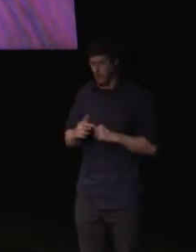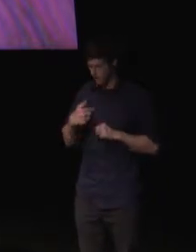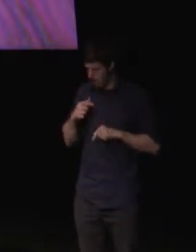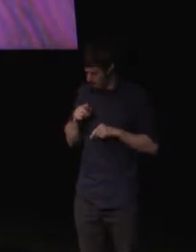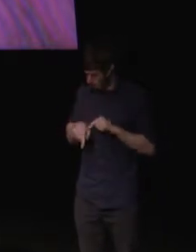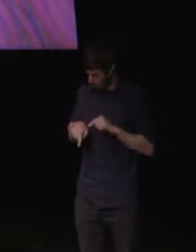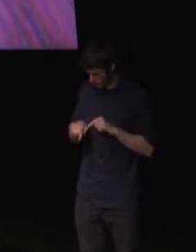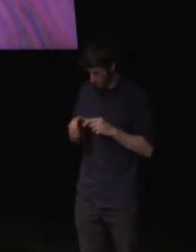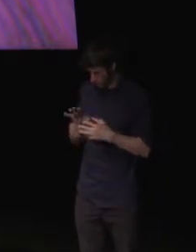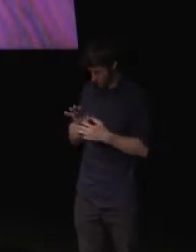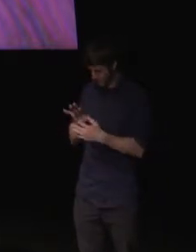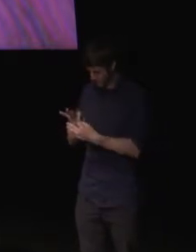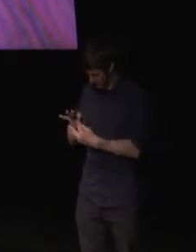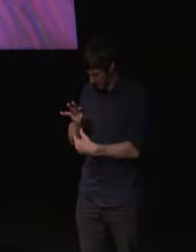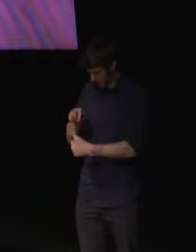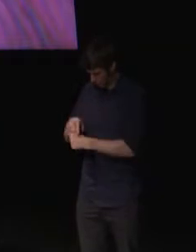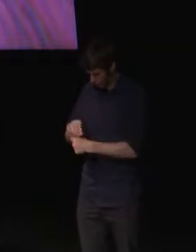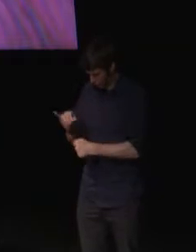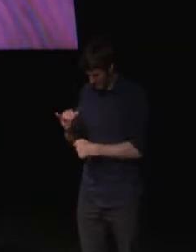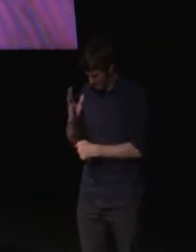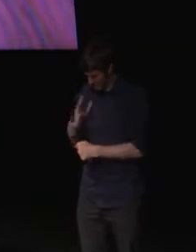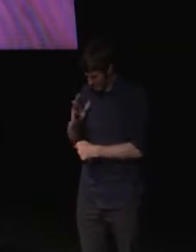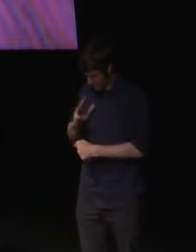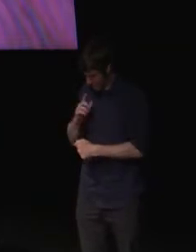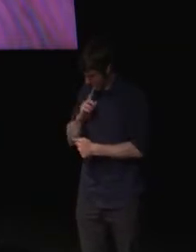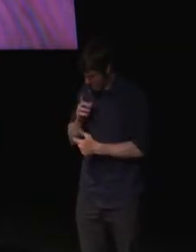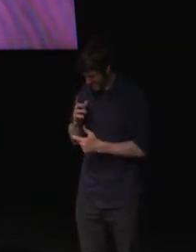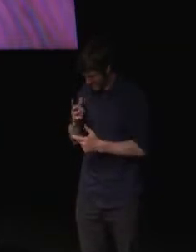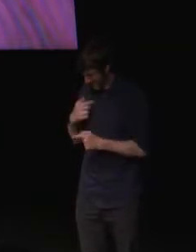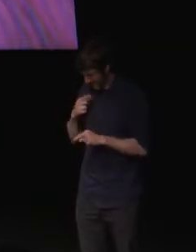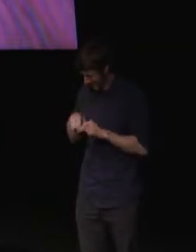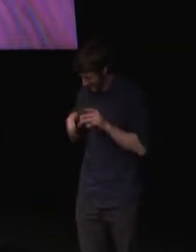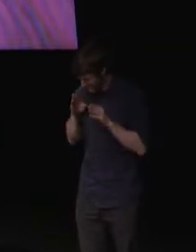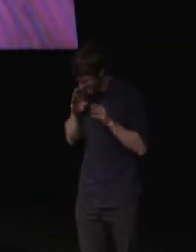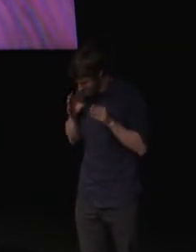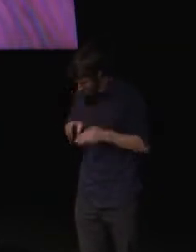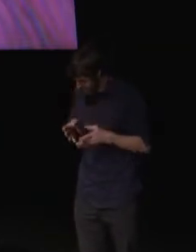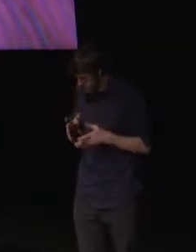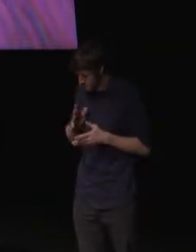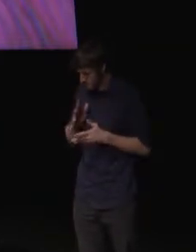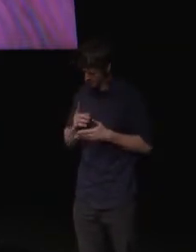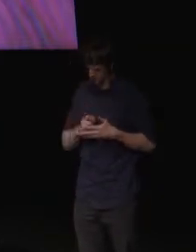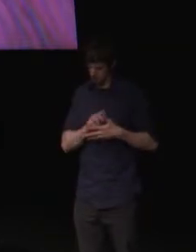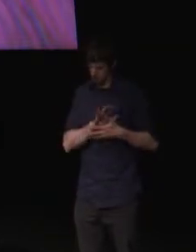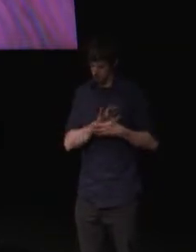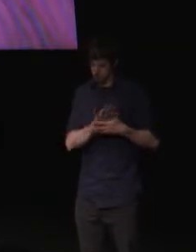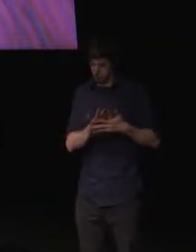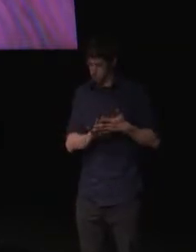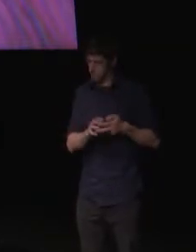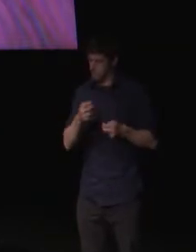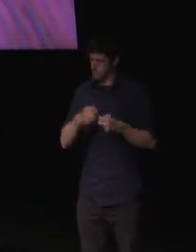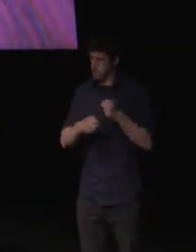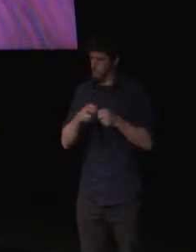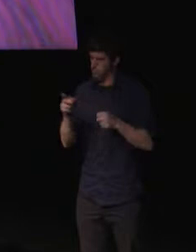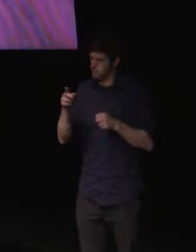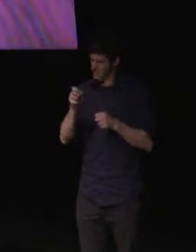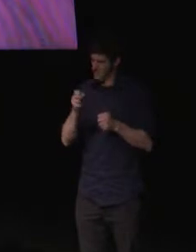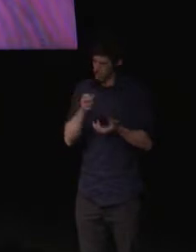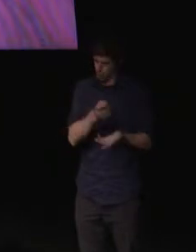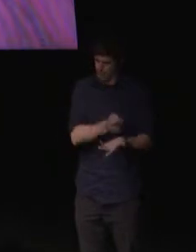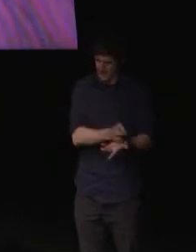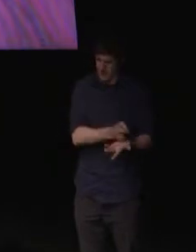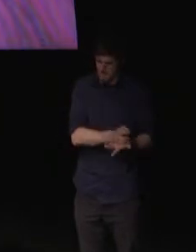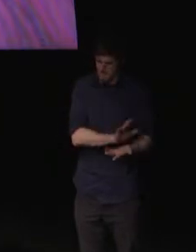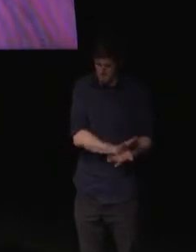did. You'll have like lack of focus. And so these are all problems that you can rehab. But if you